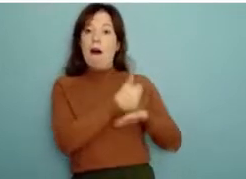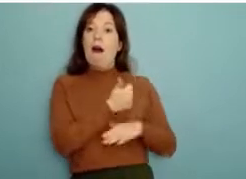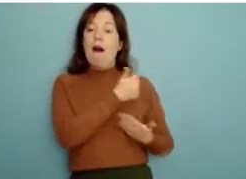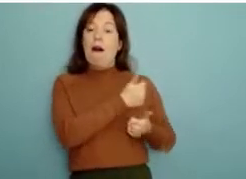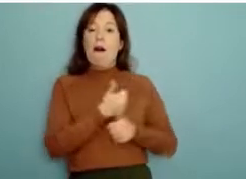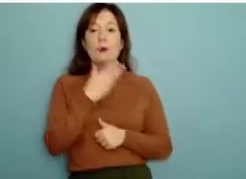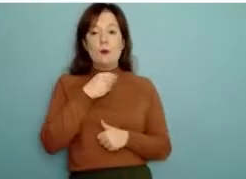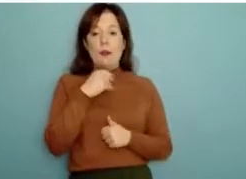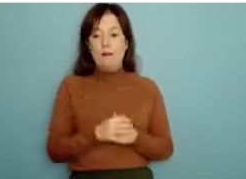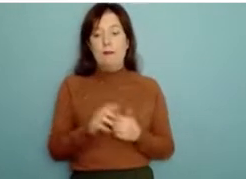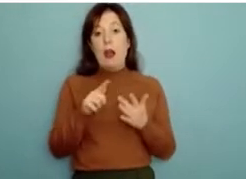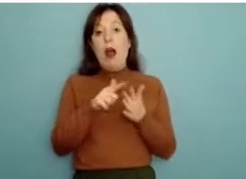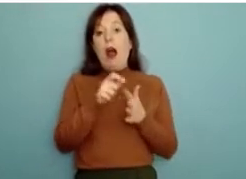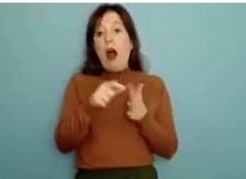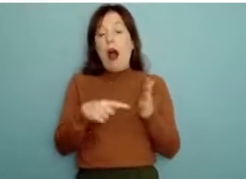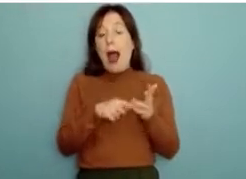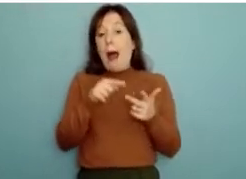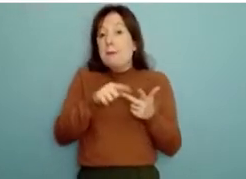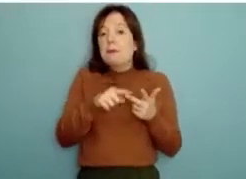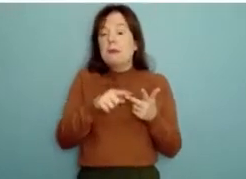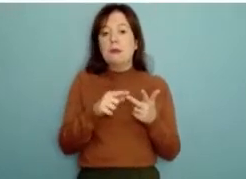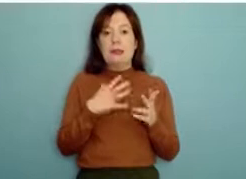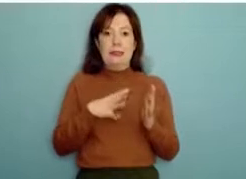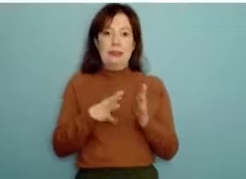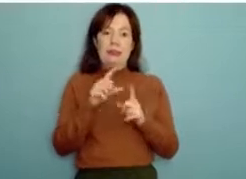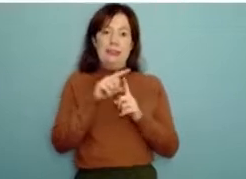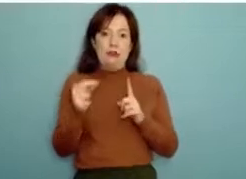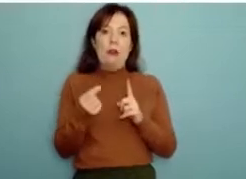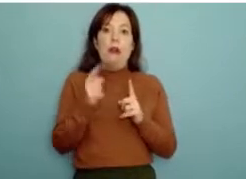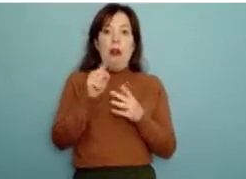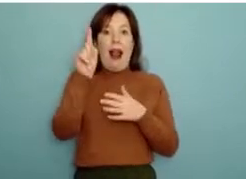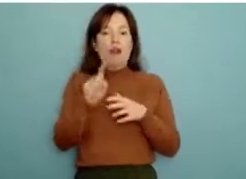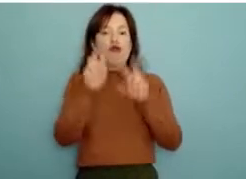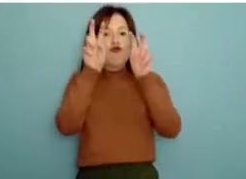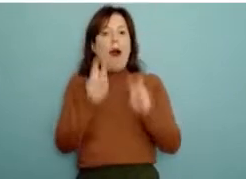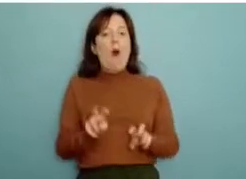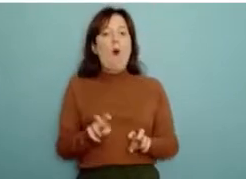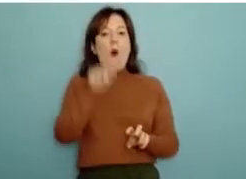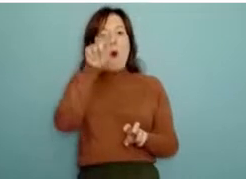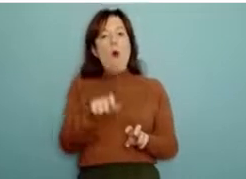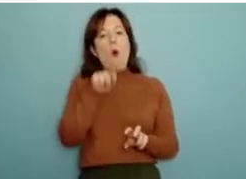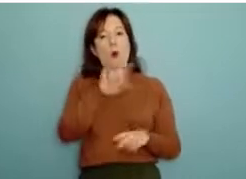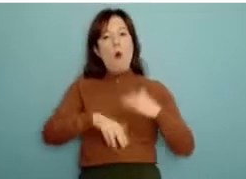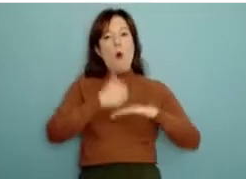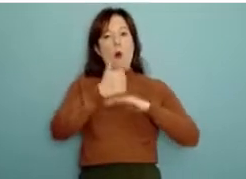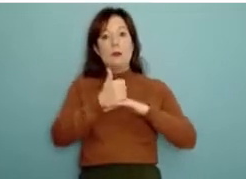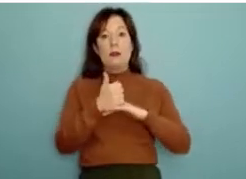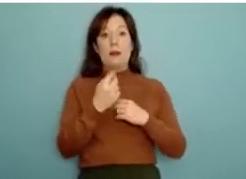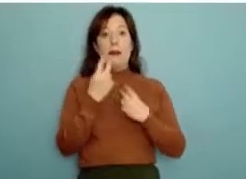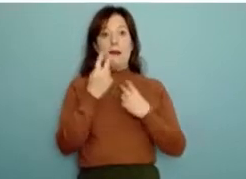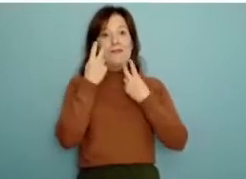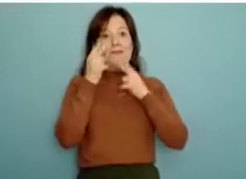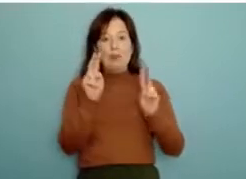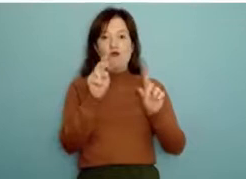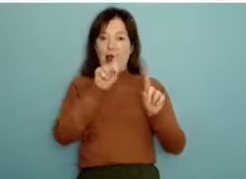with IAPT, need improved digital and electronic patient record solutions with visual results during